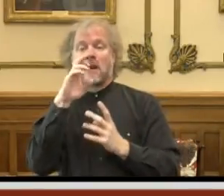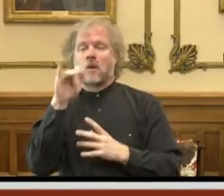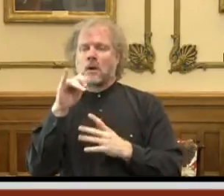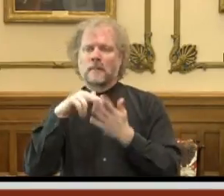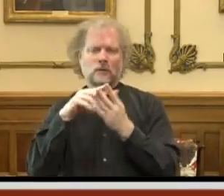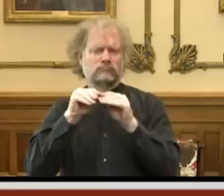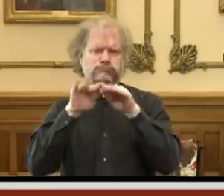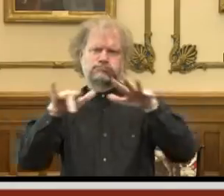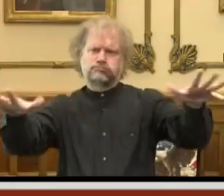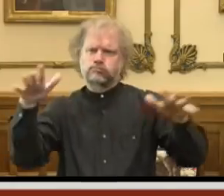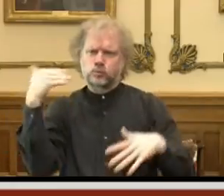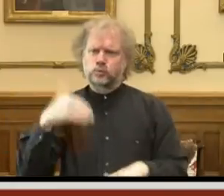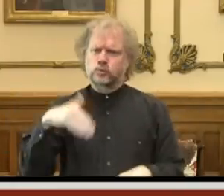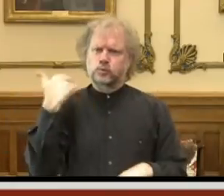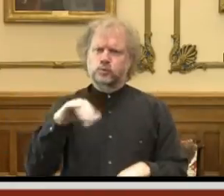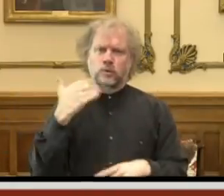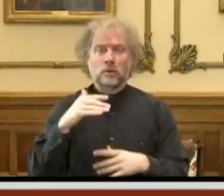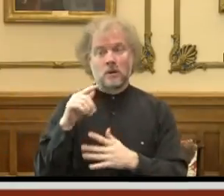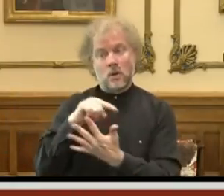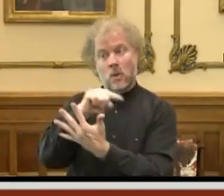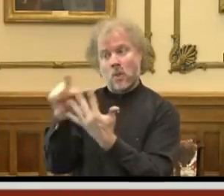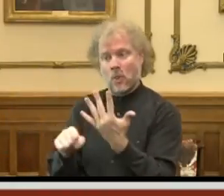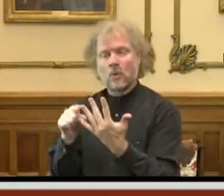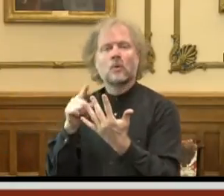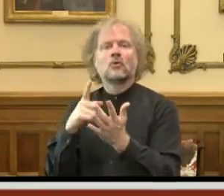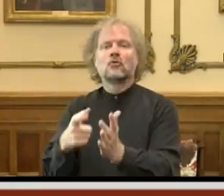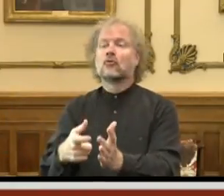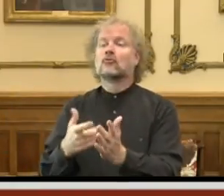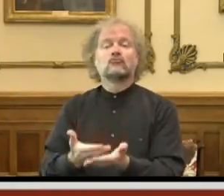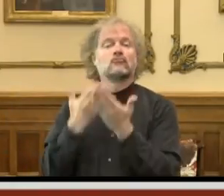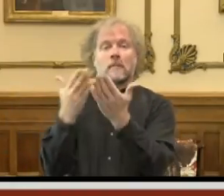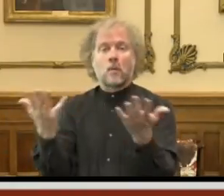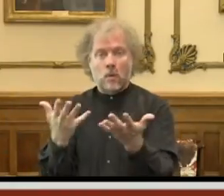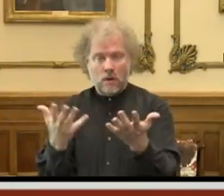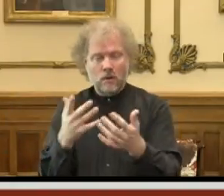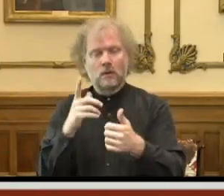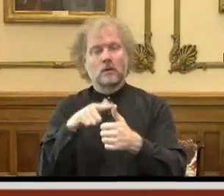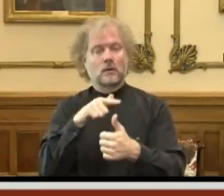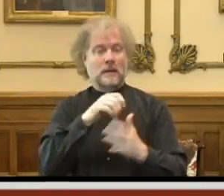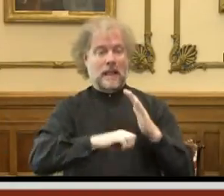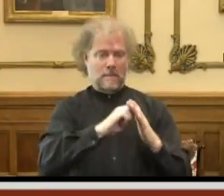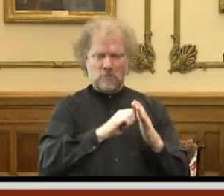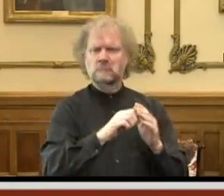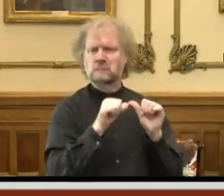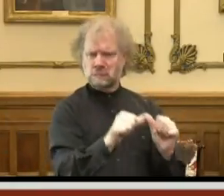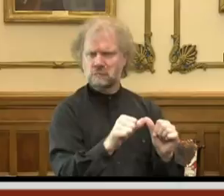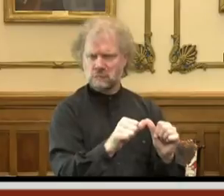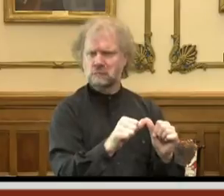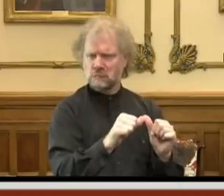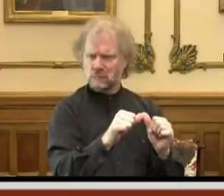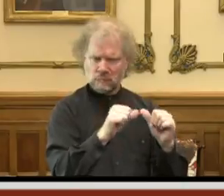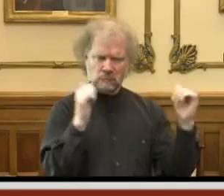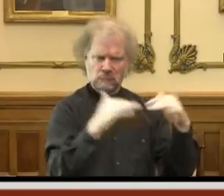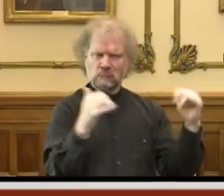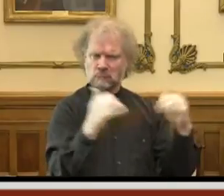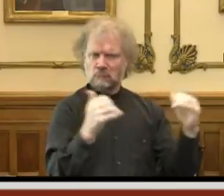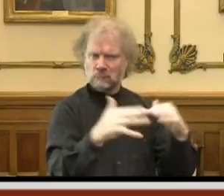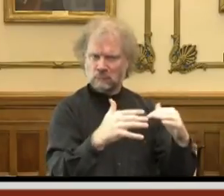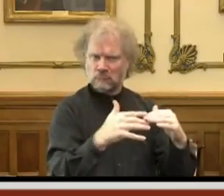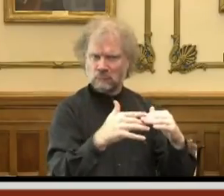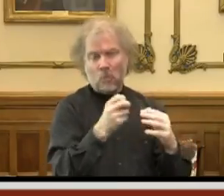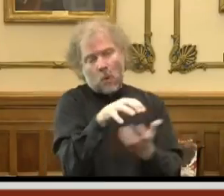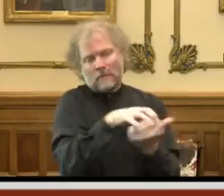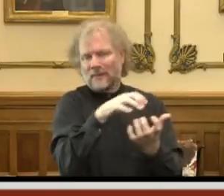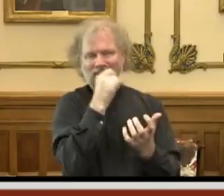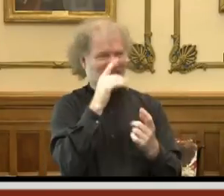community spread. For these counties, the recommendations to consider are that grade schools could remain in person, or you could consider hybrid if you